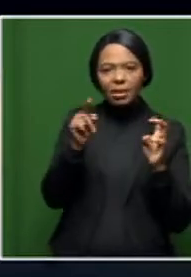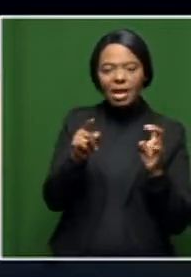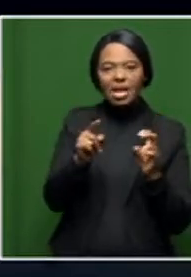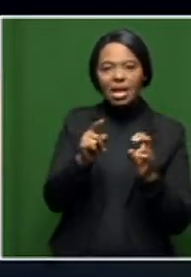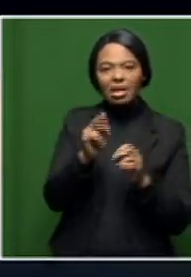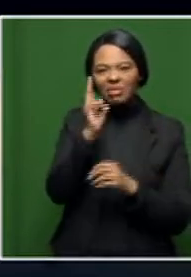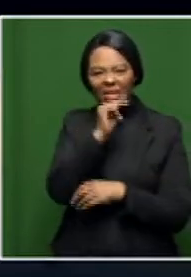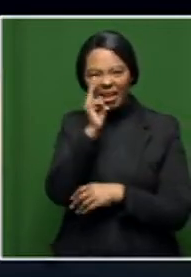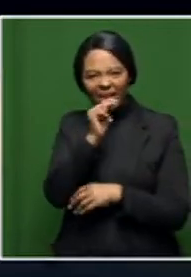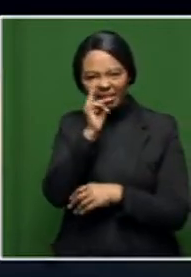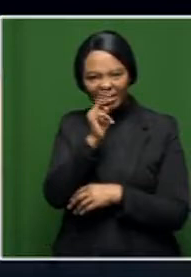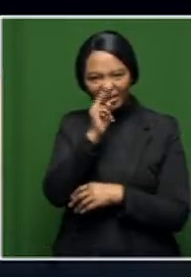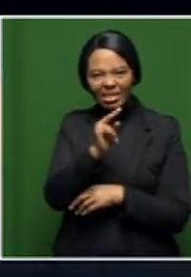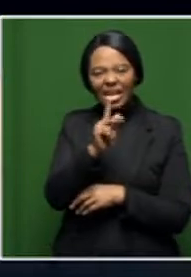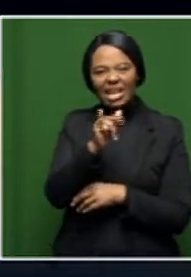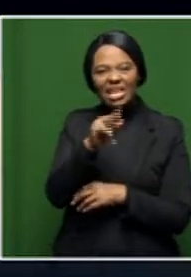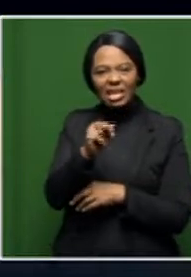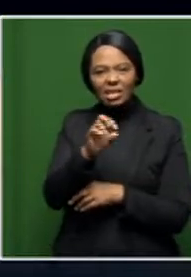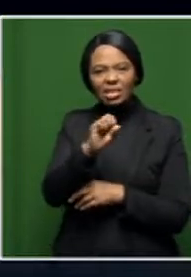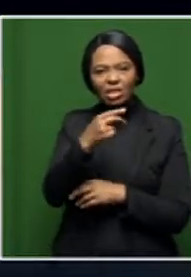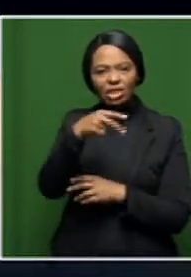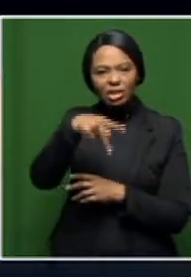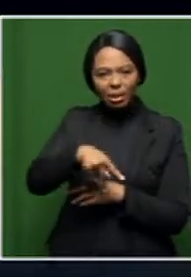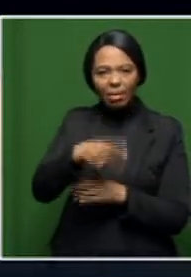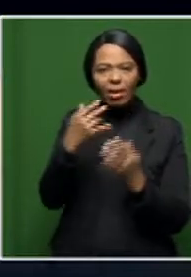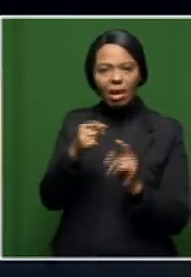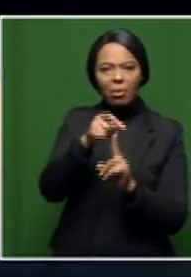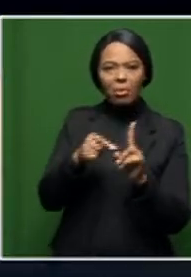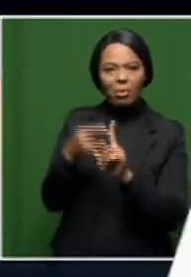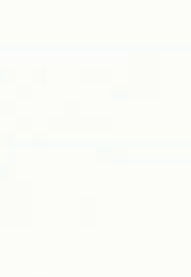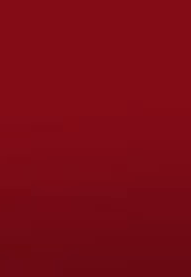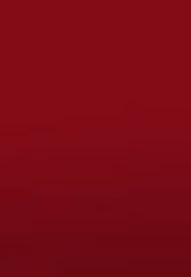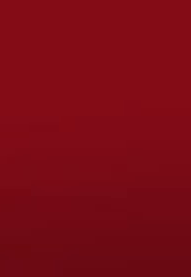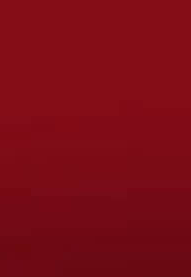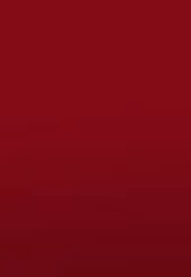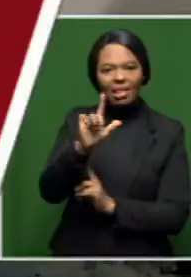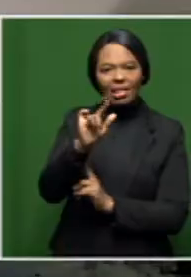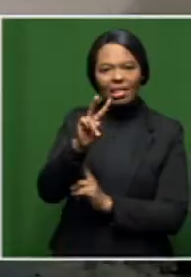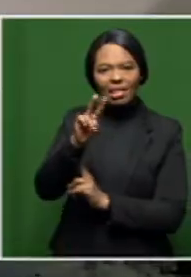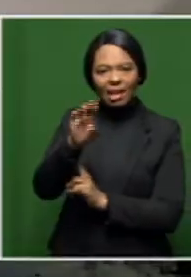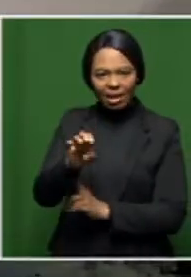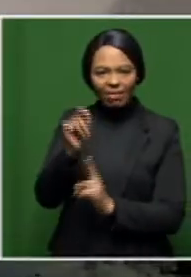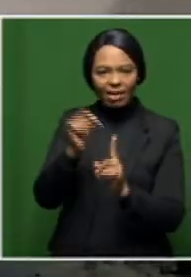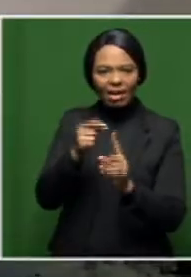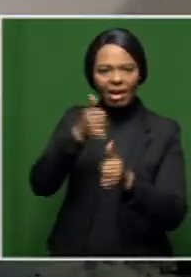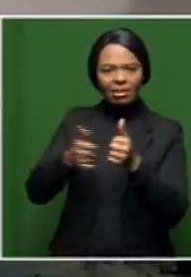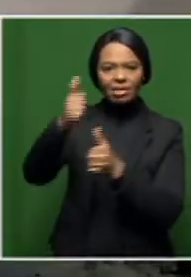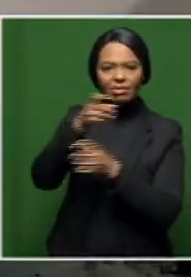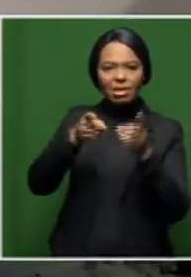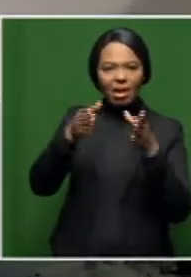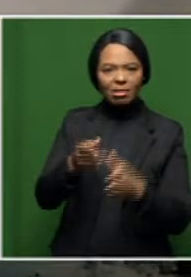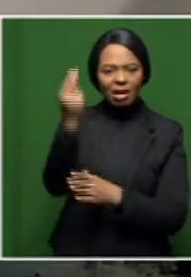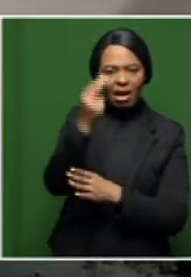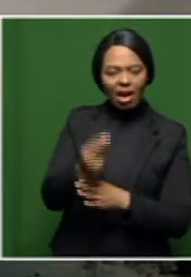Across Continents. And to tell us more, we joined via Zoom by CLIVE KELLNER, and he's the Executive Director of the Joburg Contemporary Art